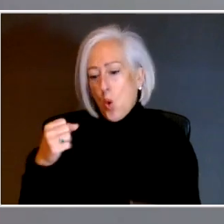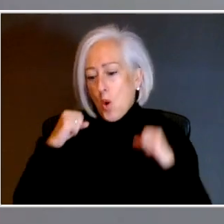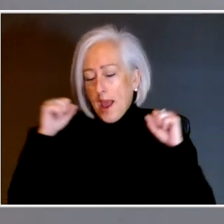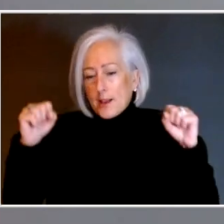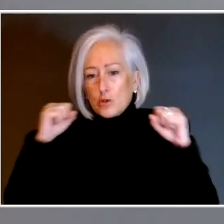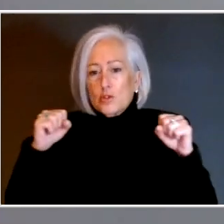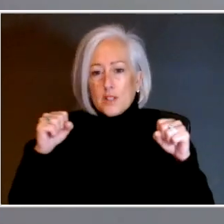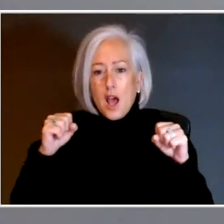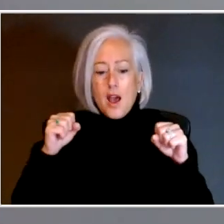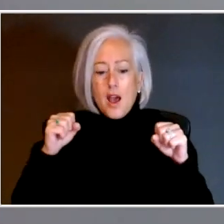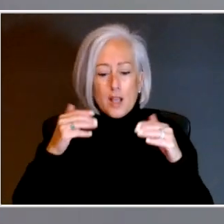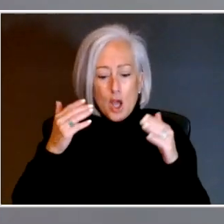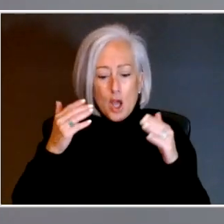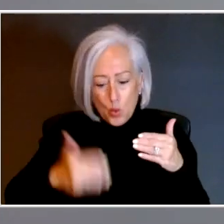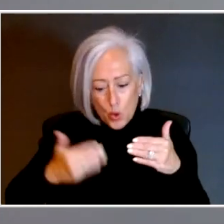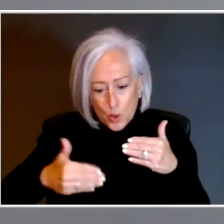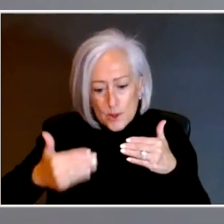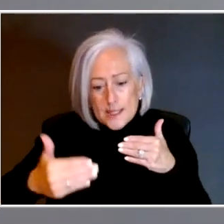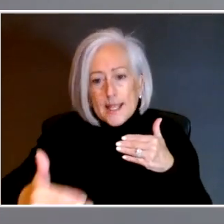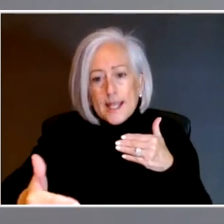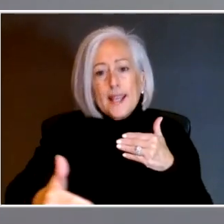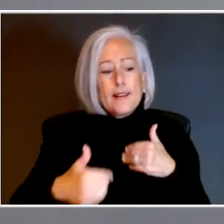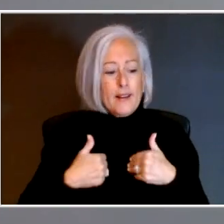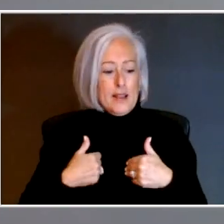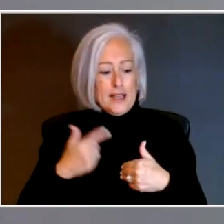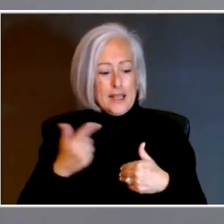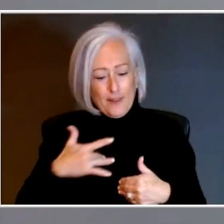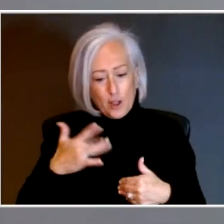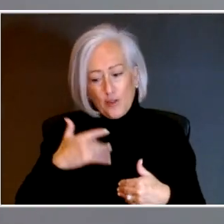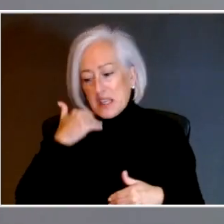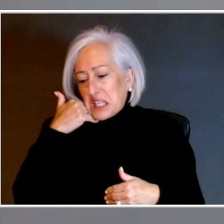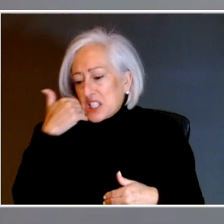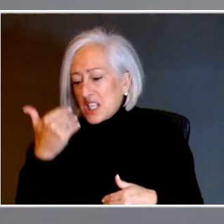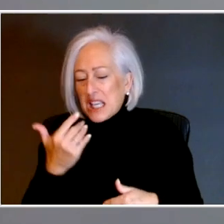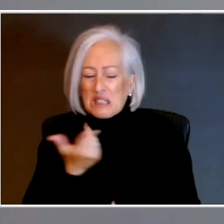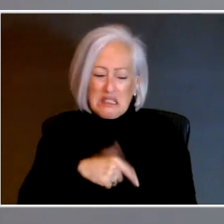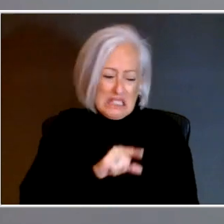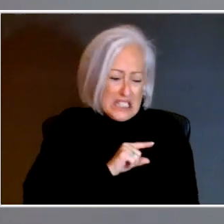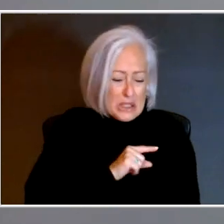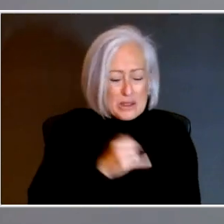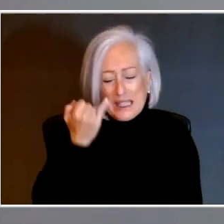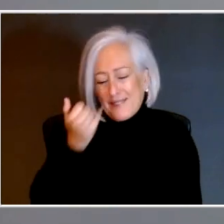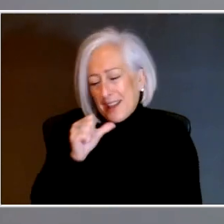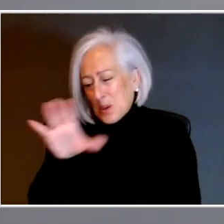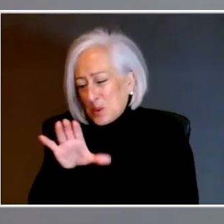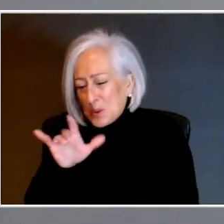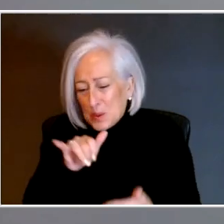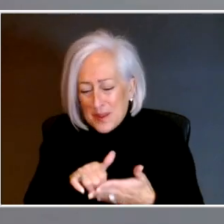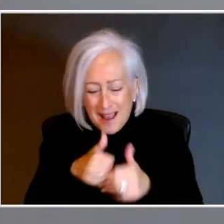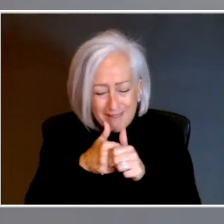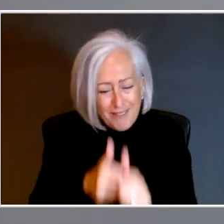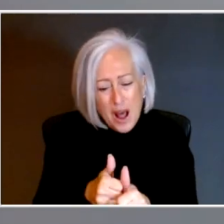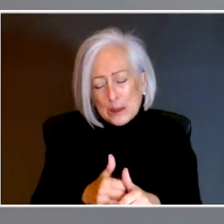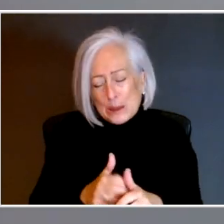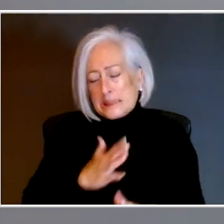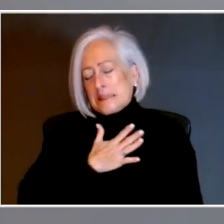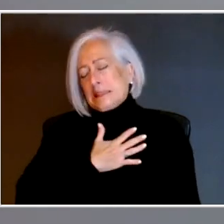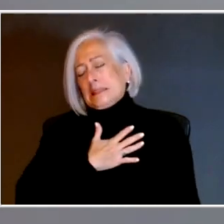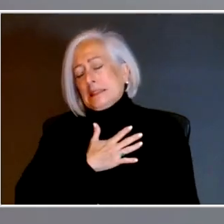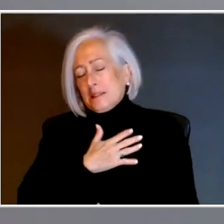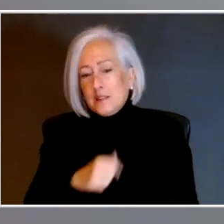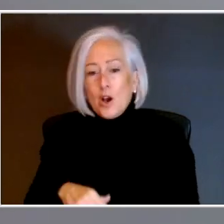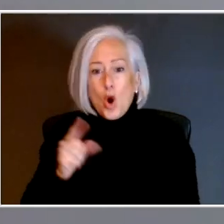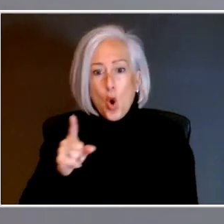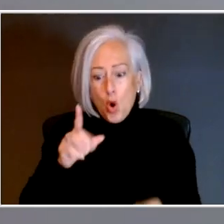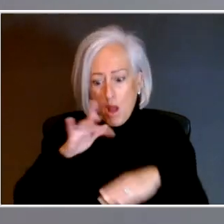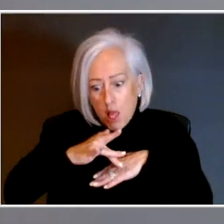we're attaching feelings of guilt or shame, when we're going outside of that routine, and then this fixation on food,